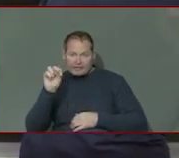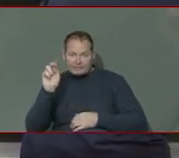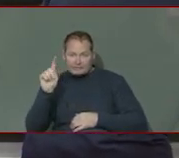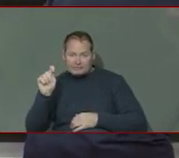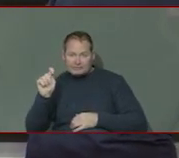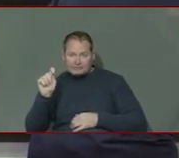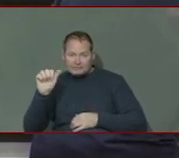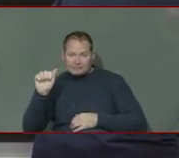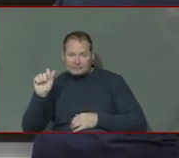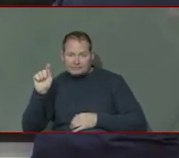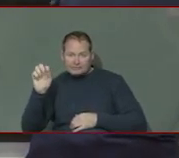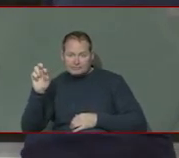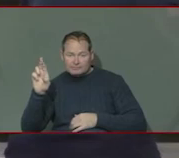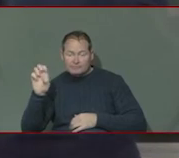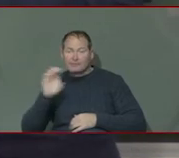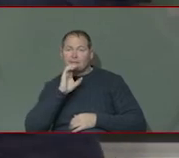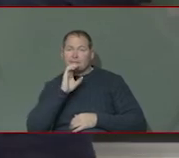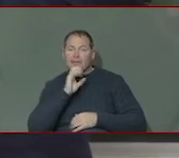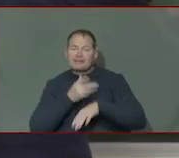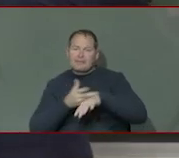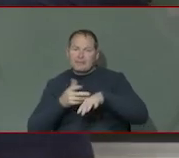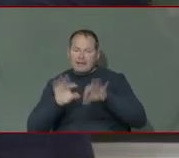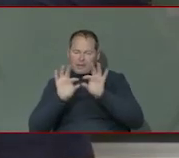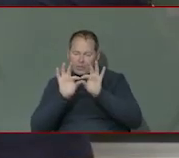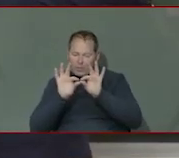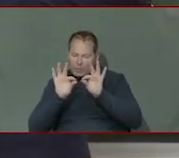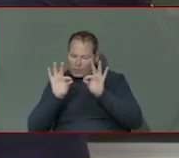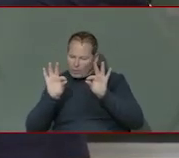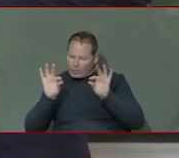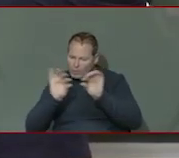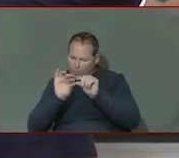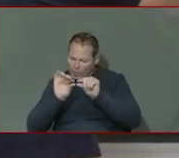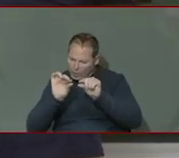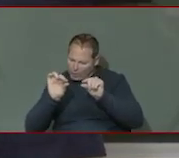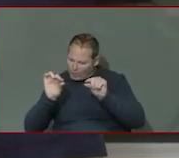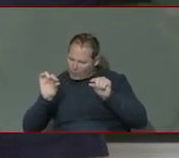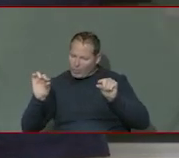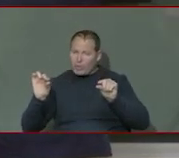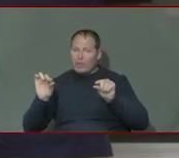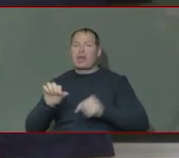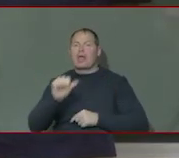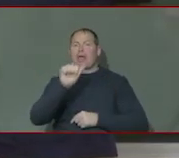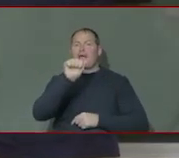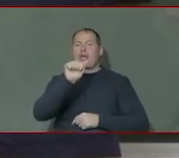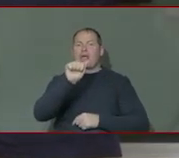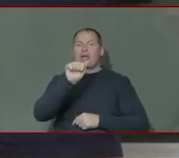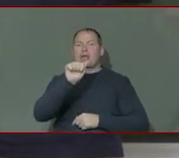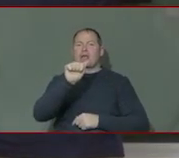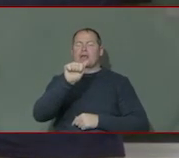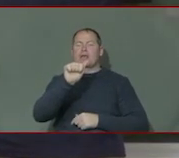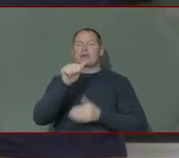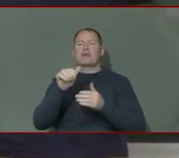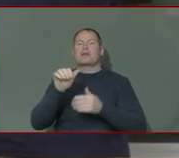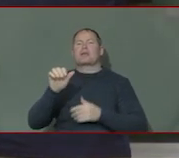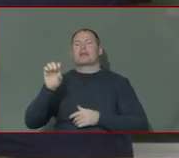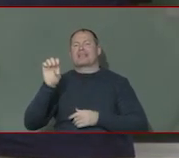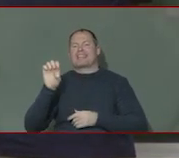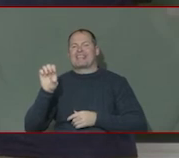arteriole. Arteriole is a small blood vessel. Bring the blood in. A is before E.